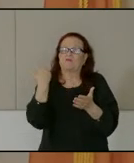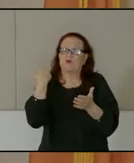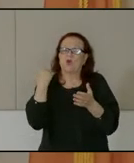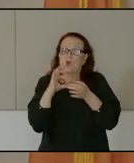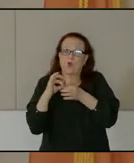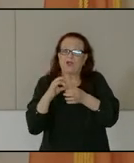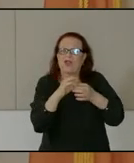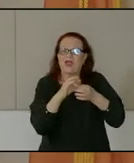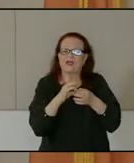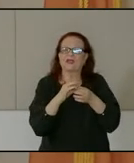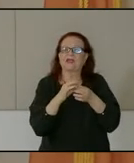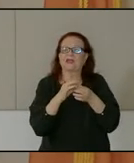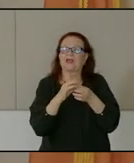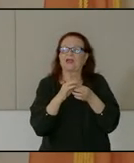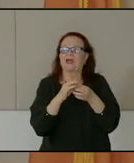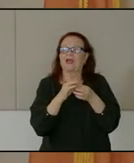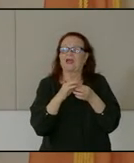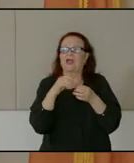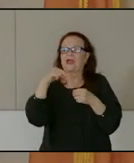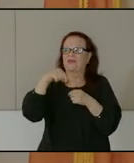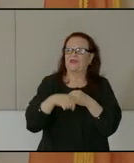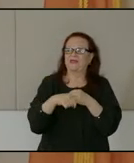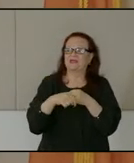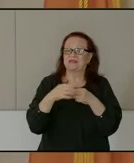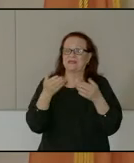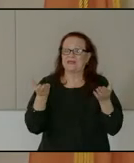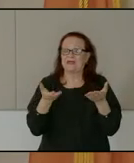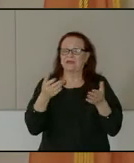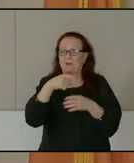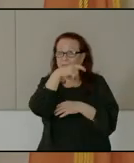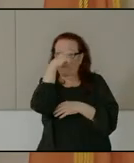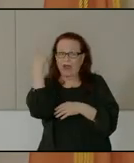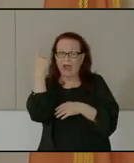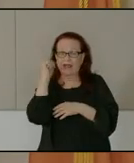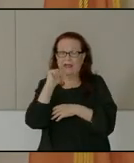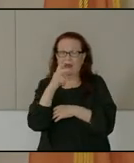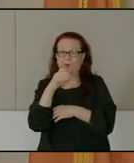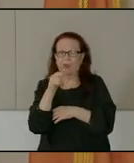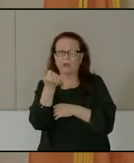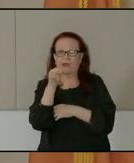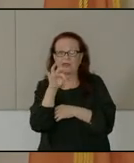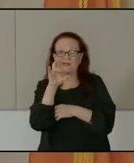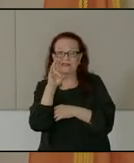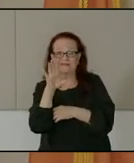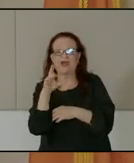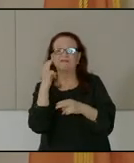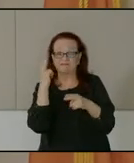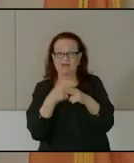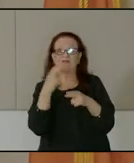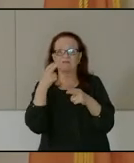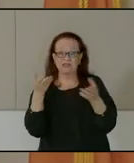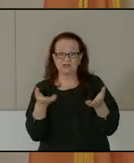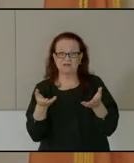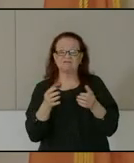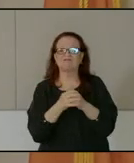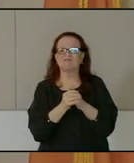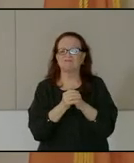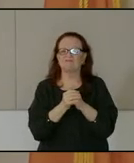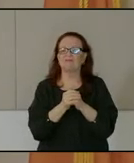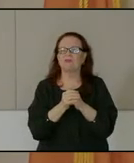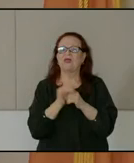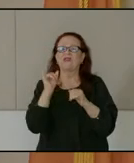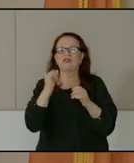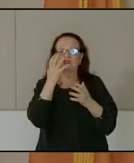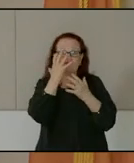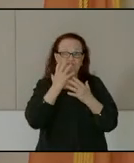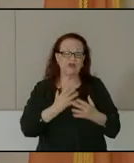known by many in this county as Black April 1975, marking the fall of Saigon and the tragic